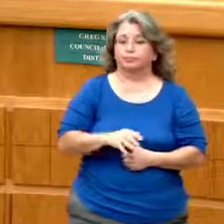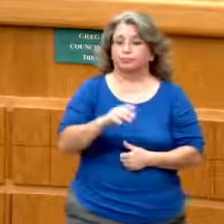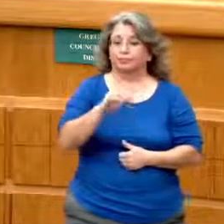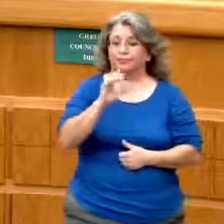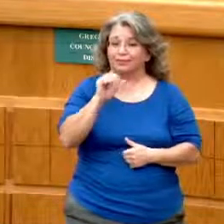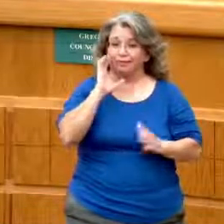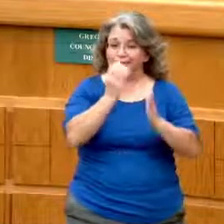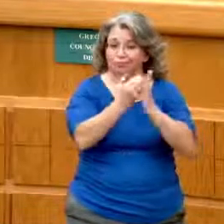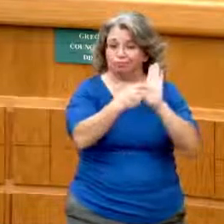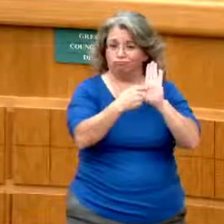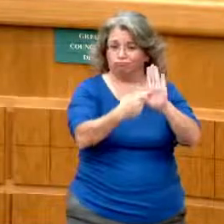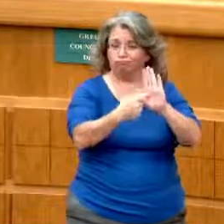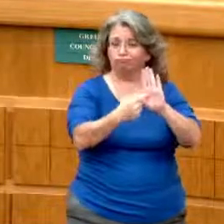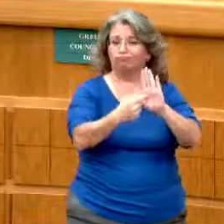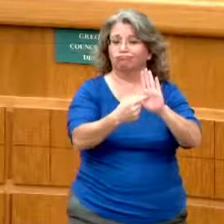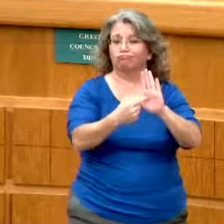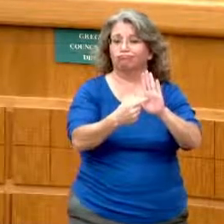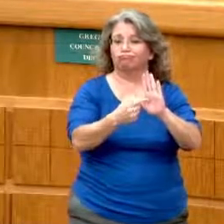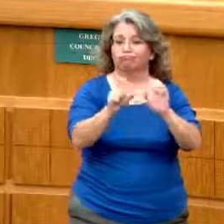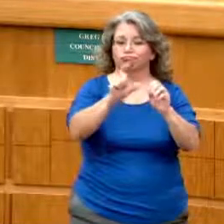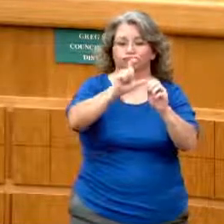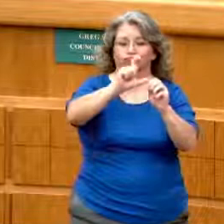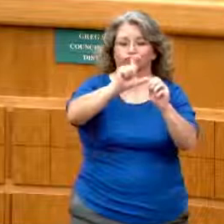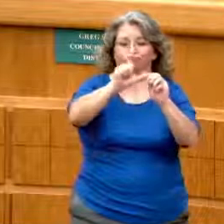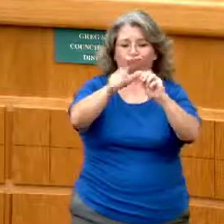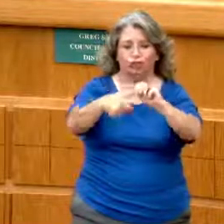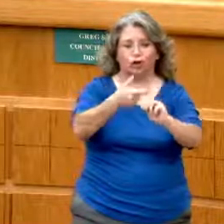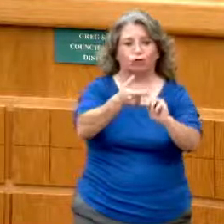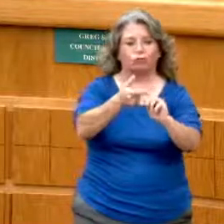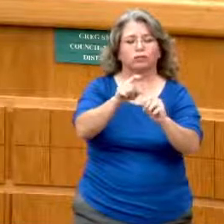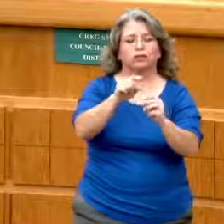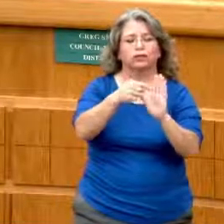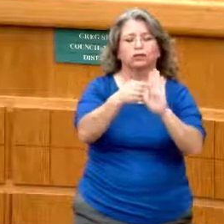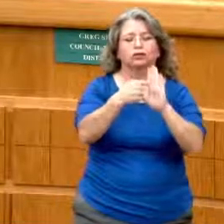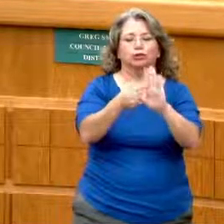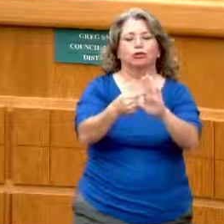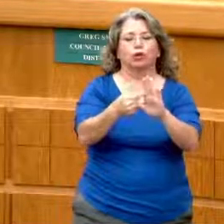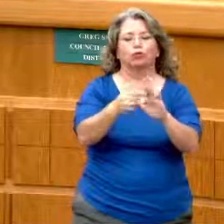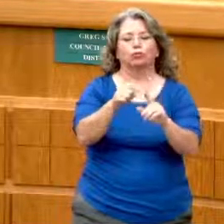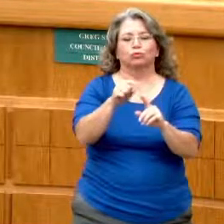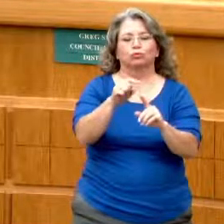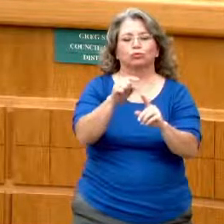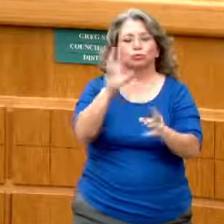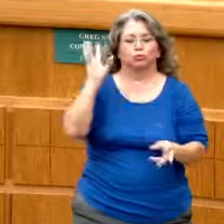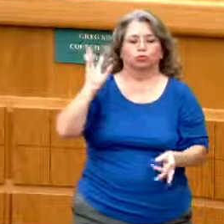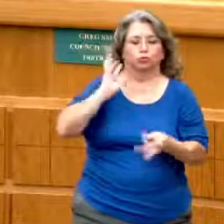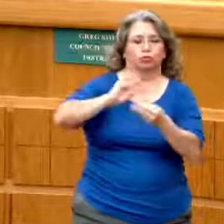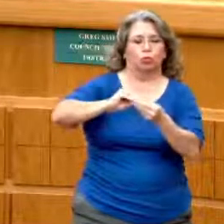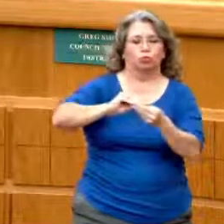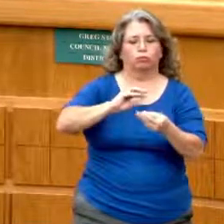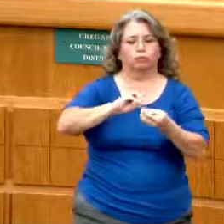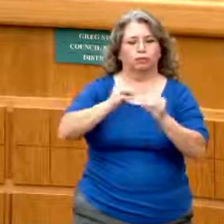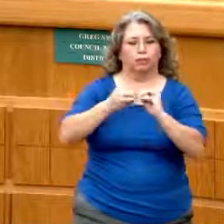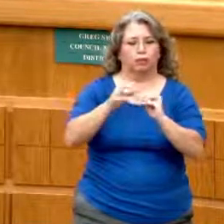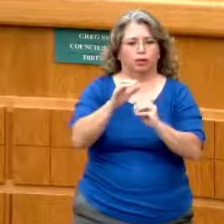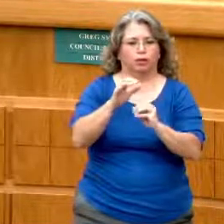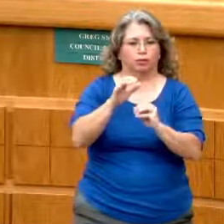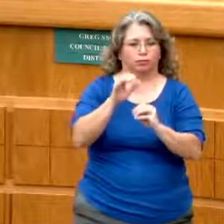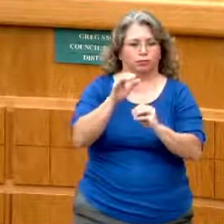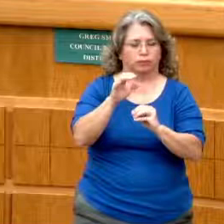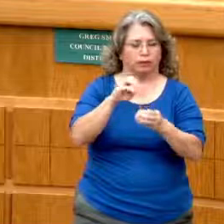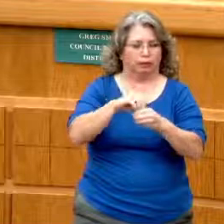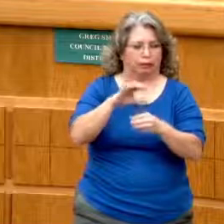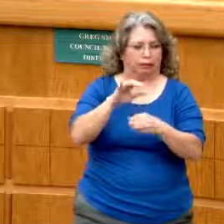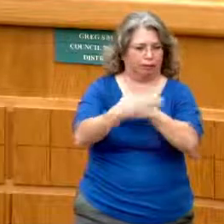This donut diagram basically shows the total number of cases in Nueces County, which